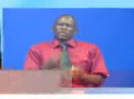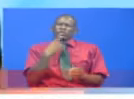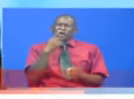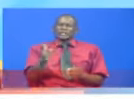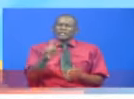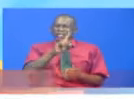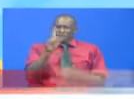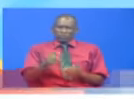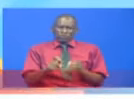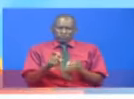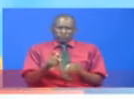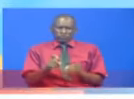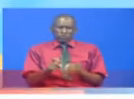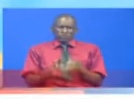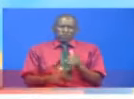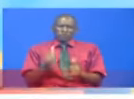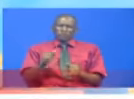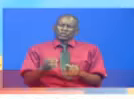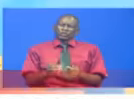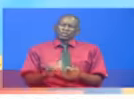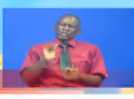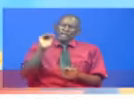questions that were posed.